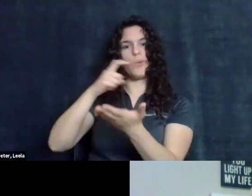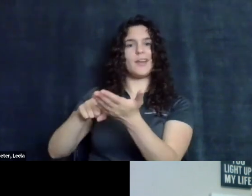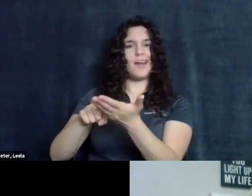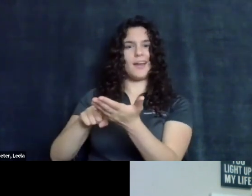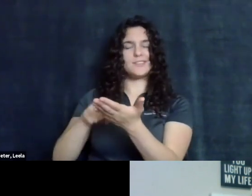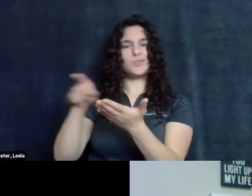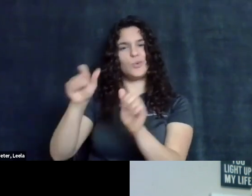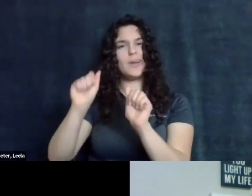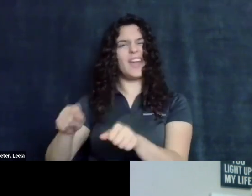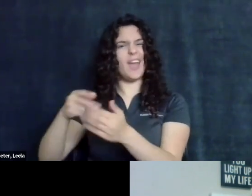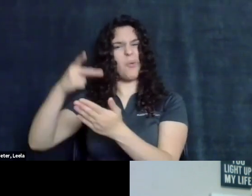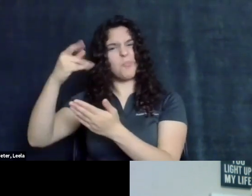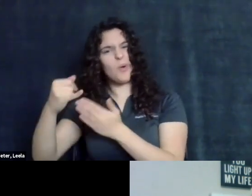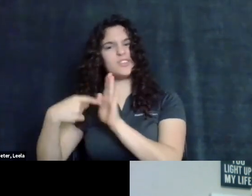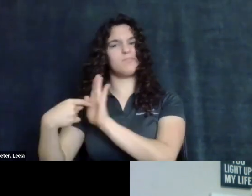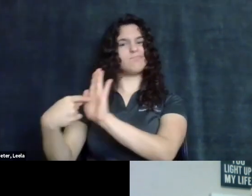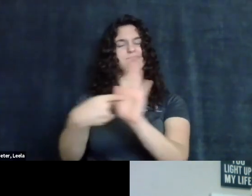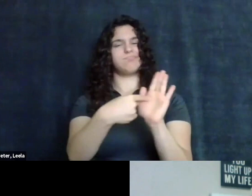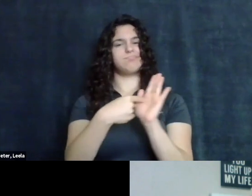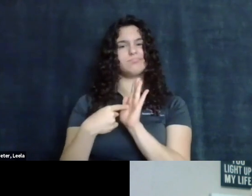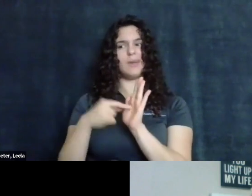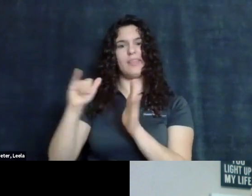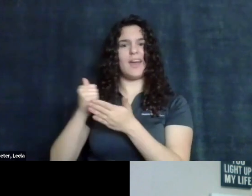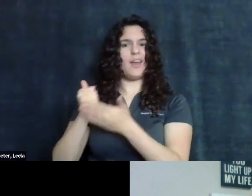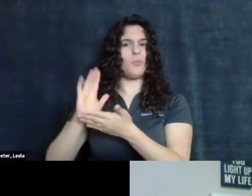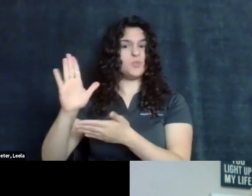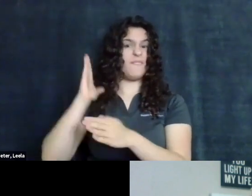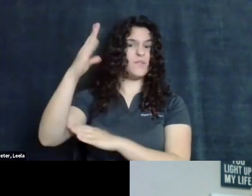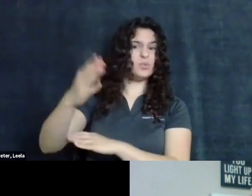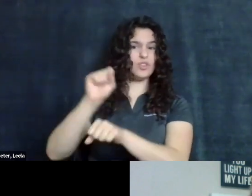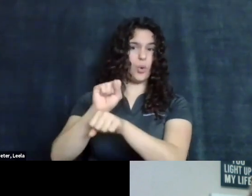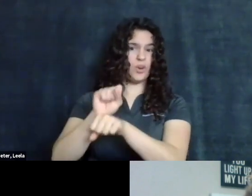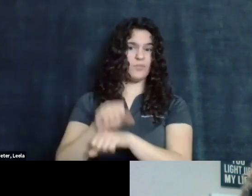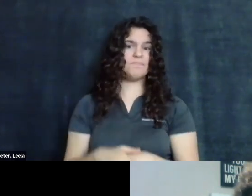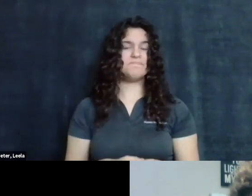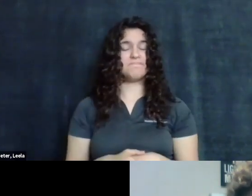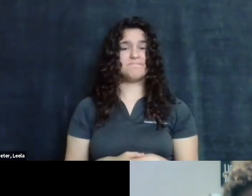projects, which helps you in your future career.